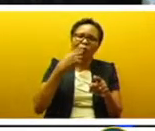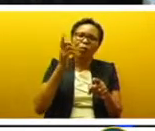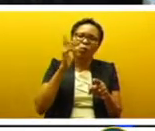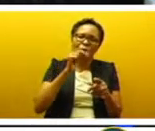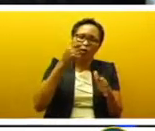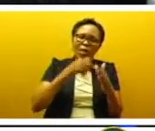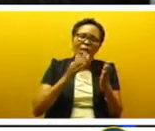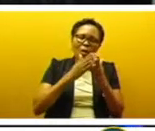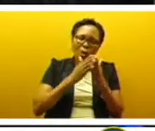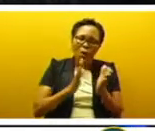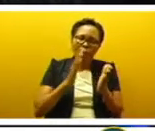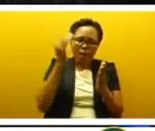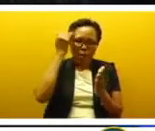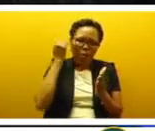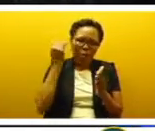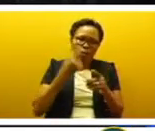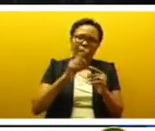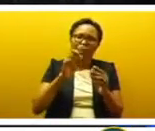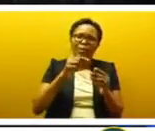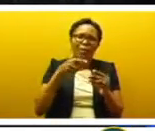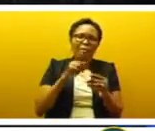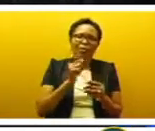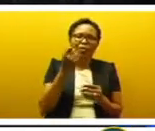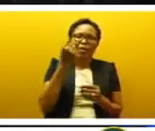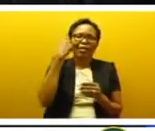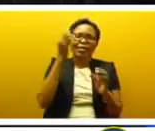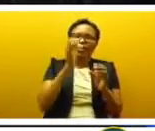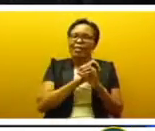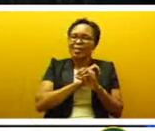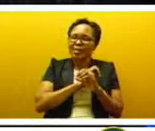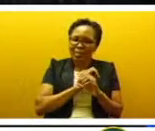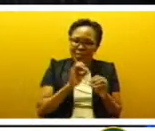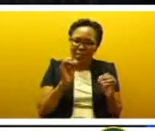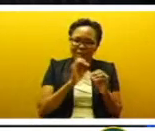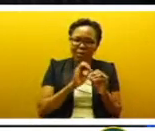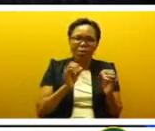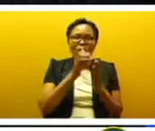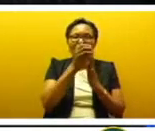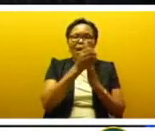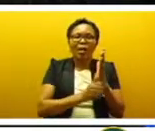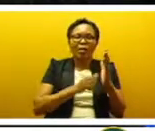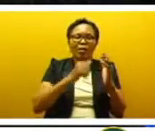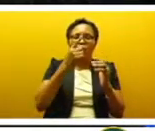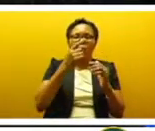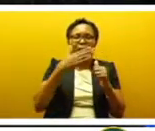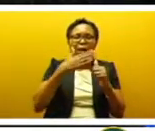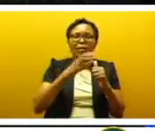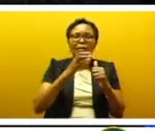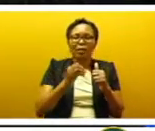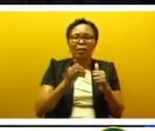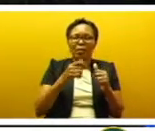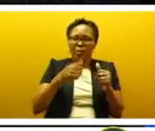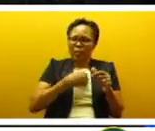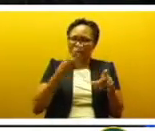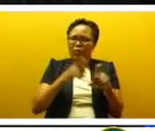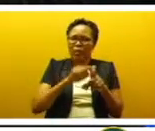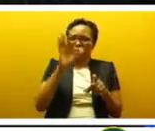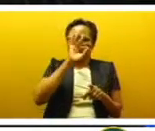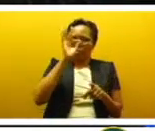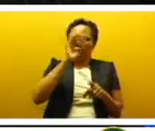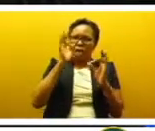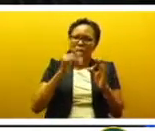not understand what is all this about Article 190. And I also shuddered that if they didn't